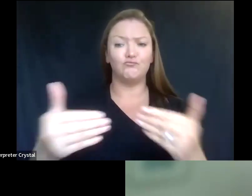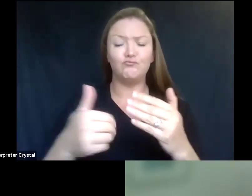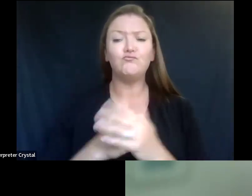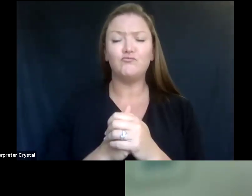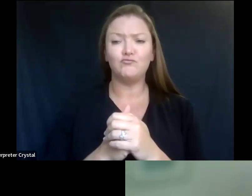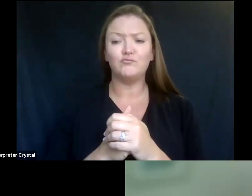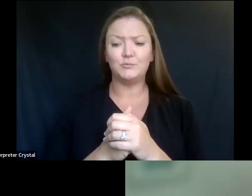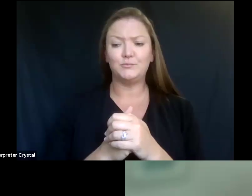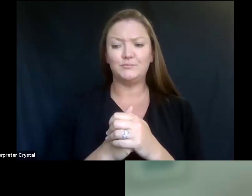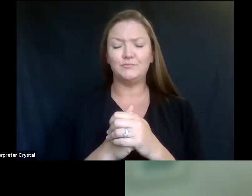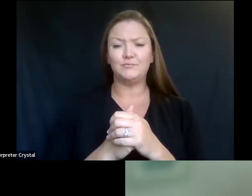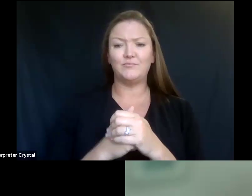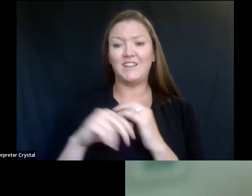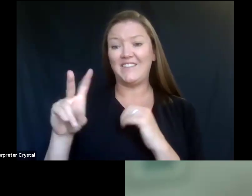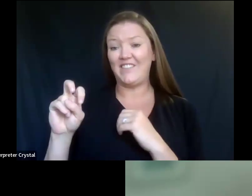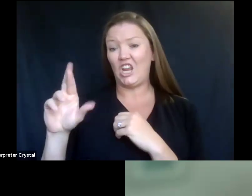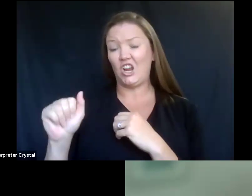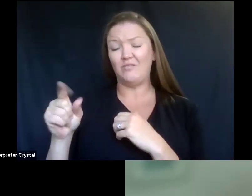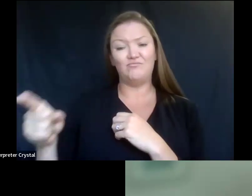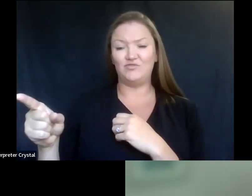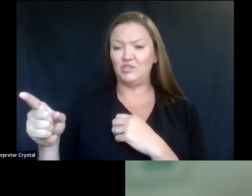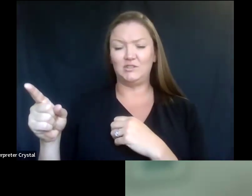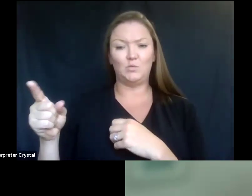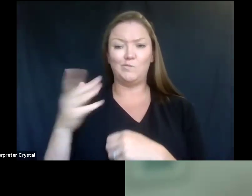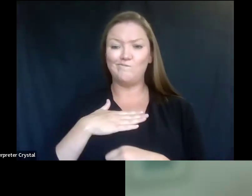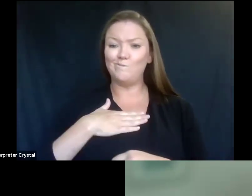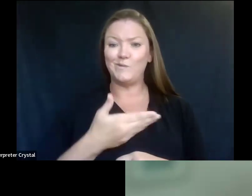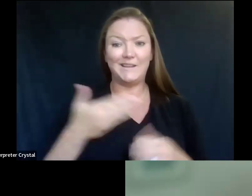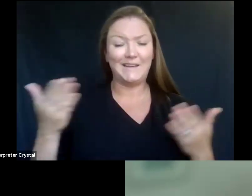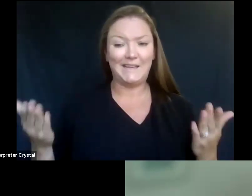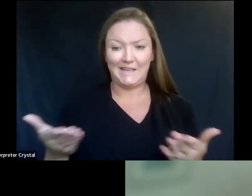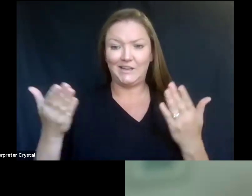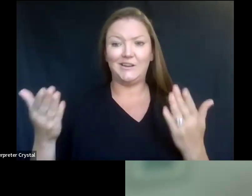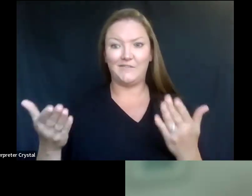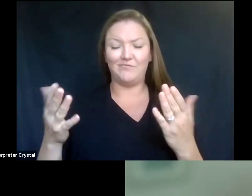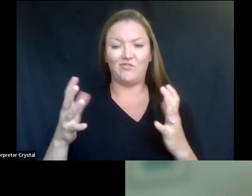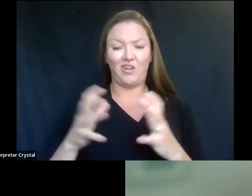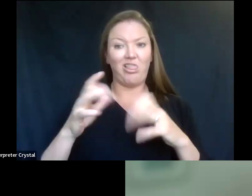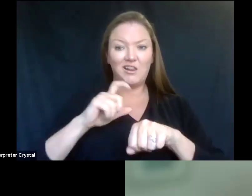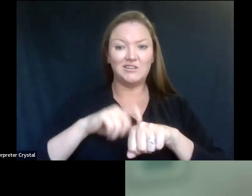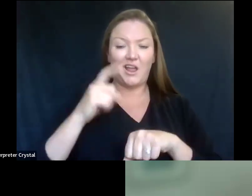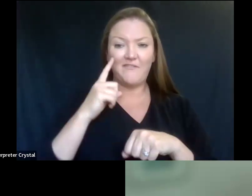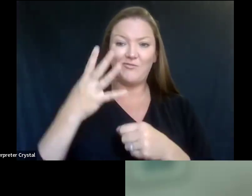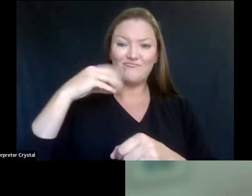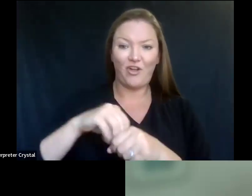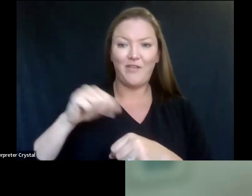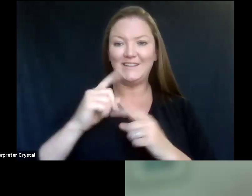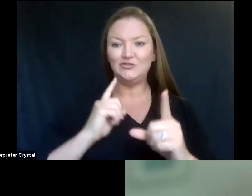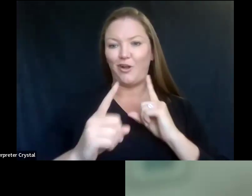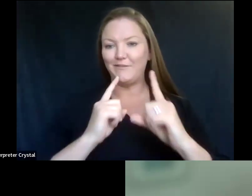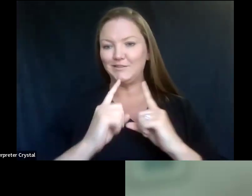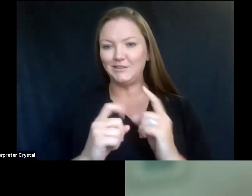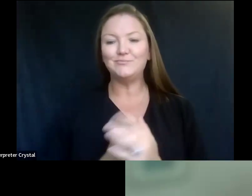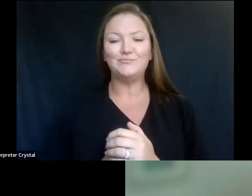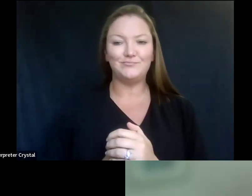Vera, has offered to be here for a significant portion of time to engage in this conversation with us. So without